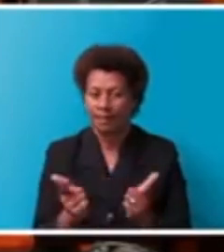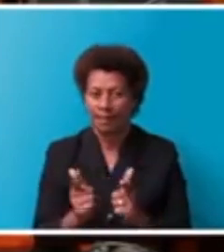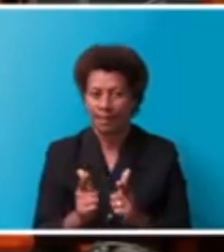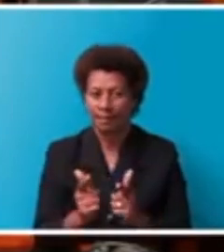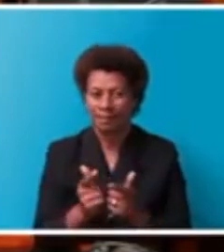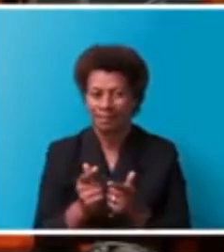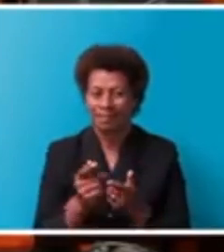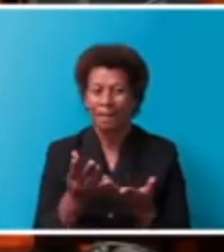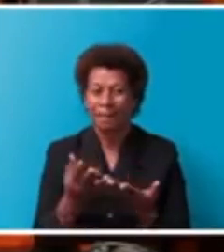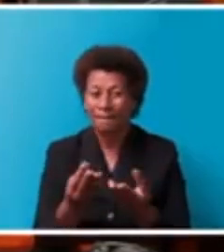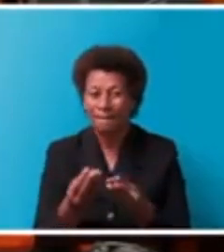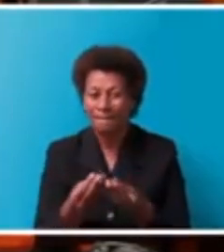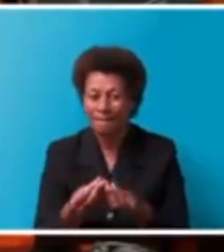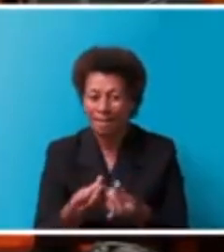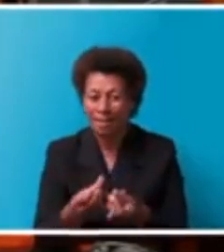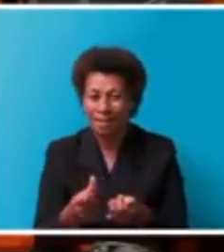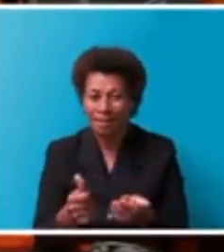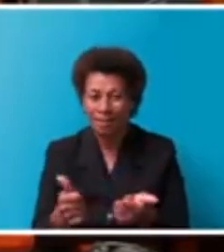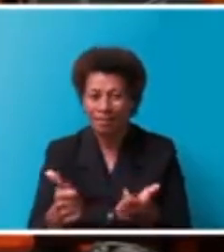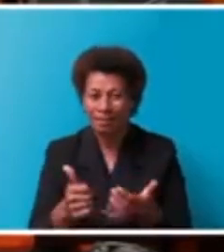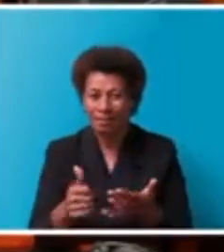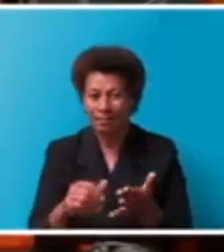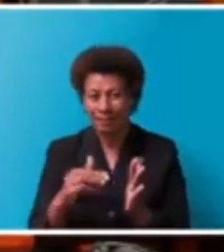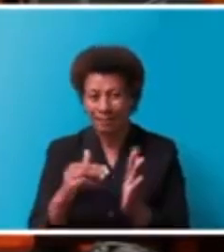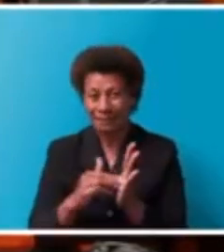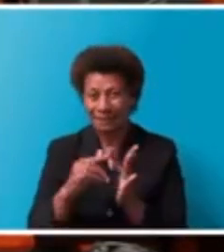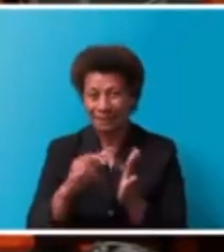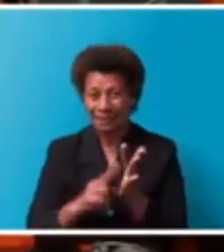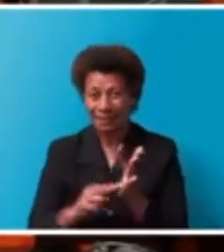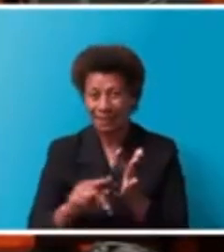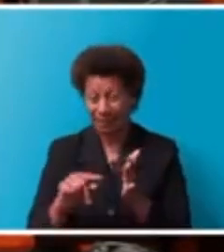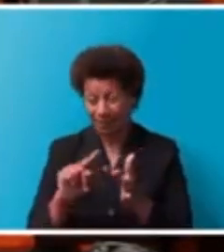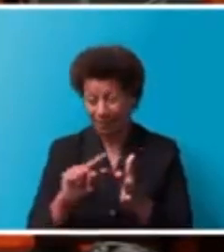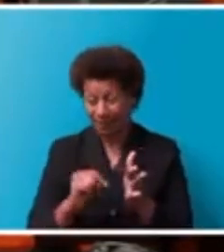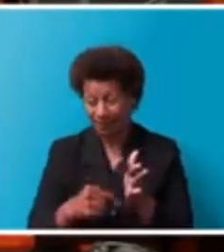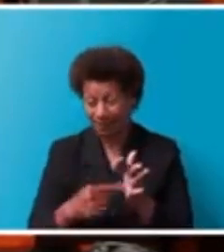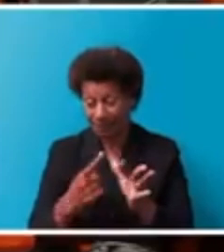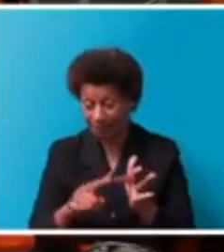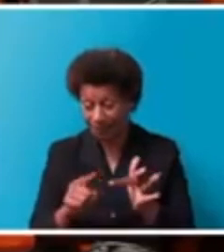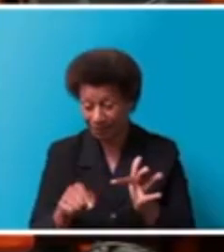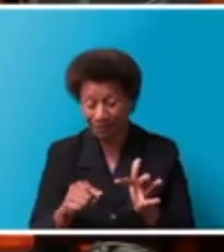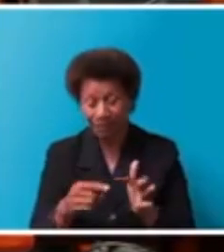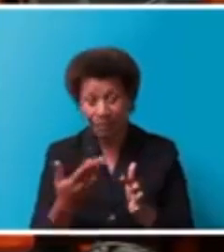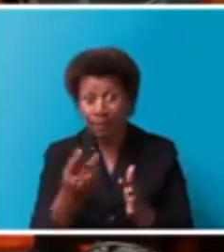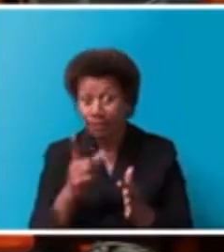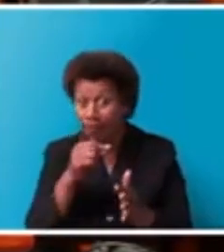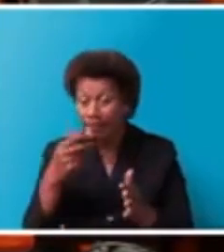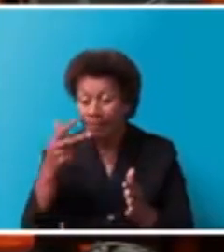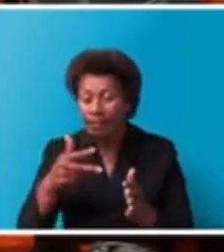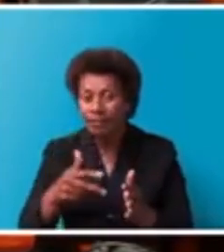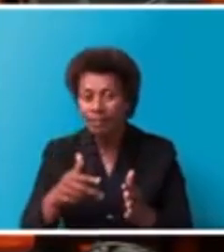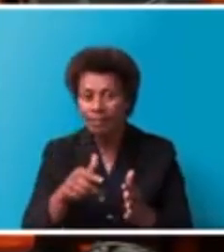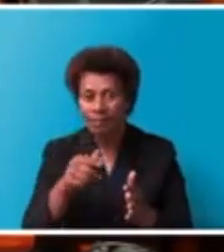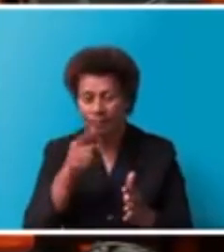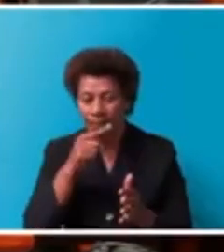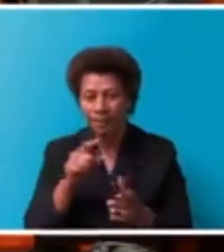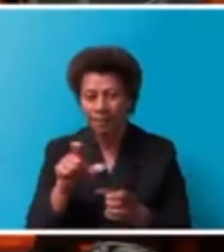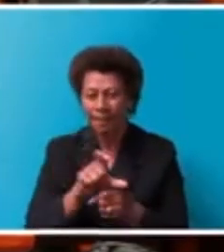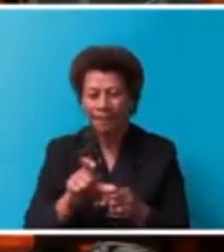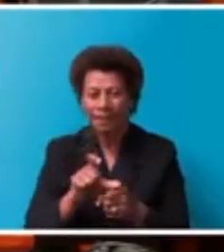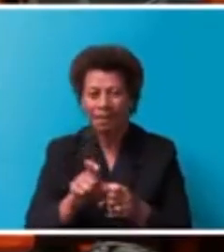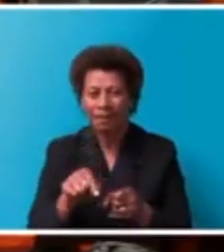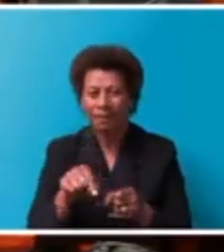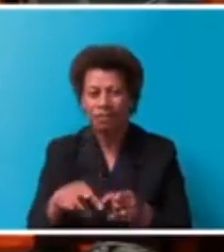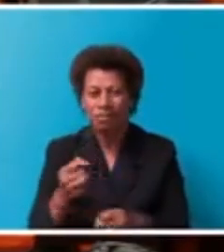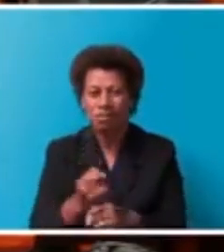Fiji means less cyanide need and less tailings, which can be harmful. Approving the permit, Mr. Speaker, to export